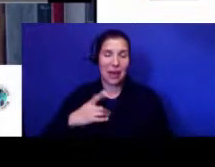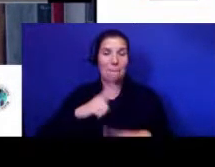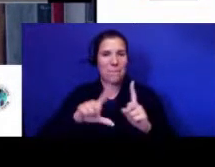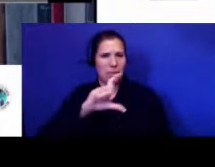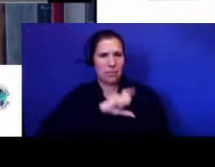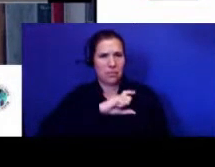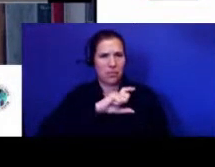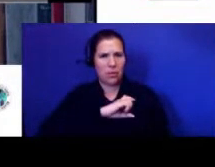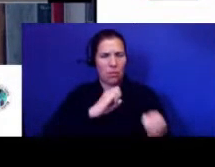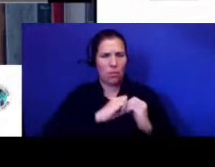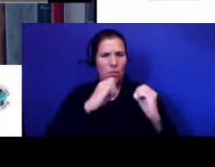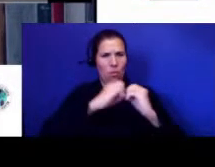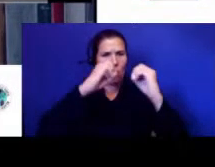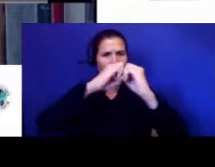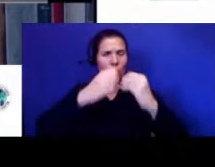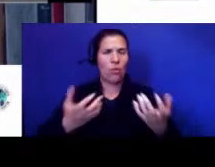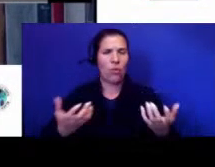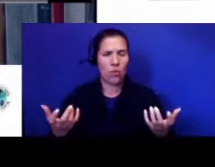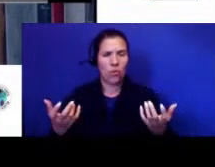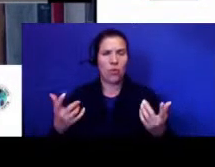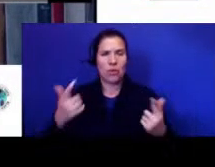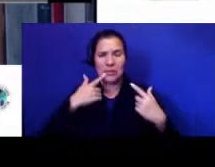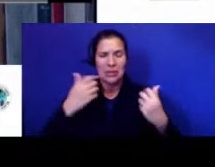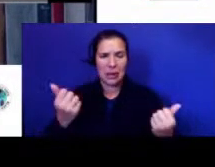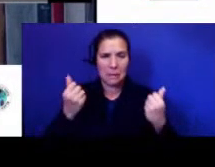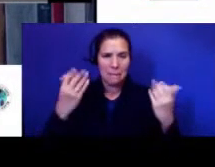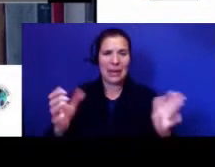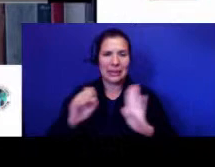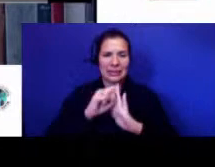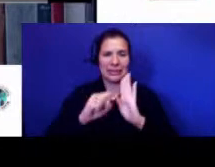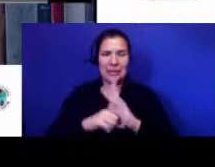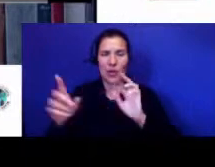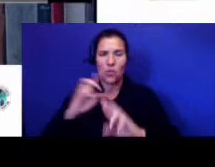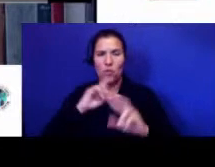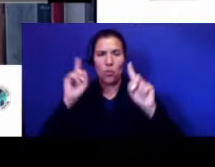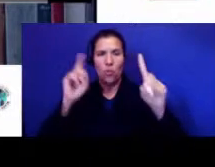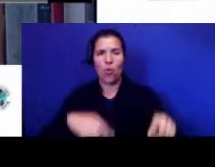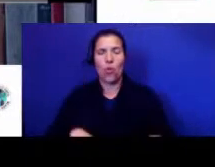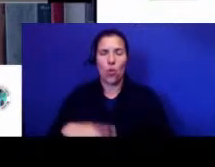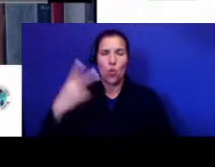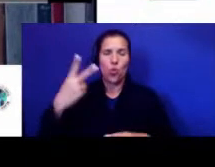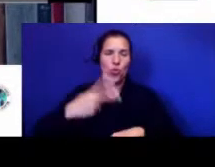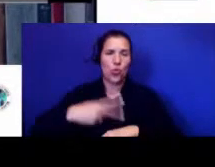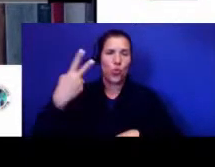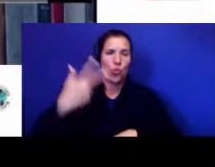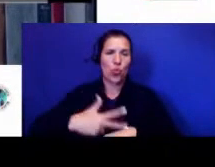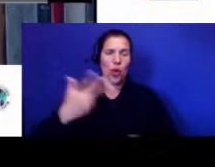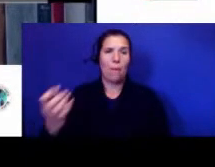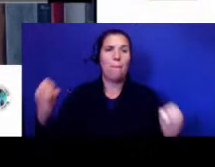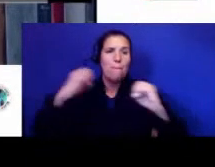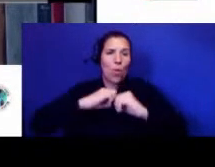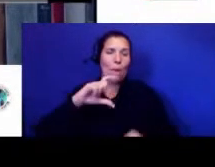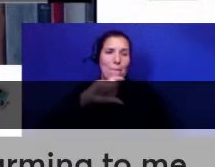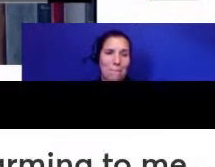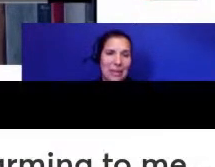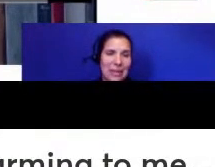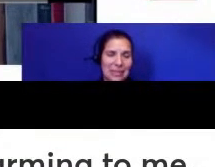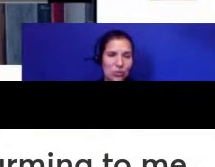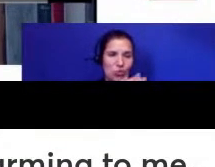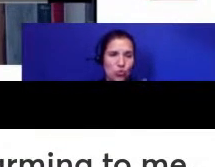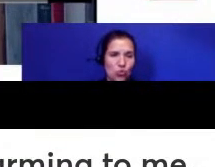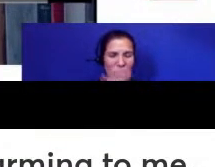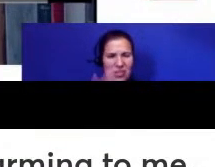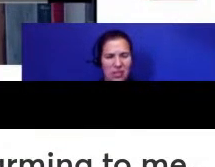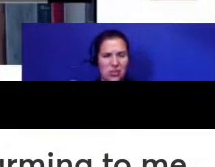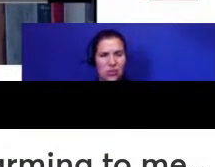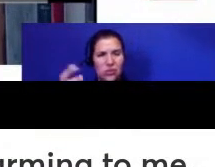is increasing. Many states reported 2 to 3 times as many police officers in schools as social